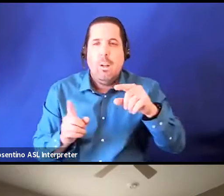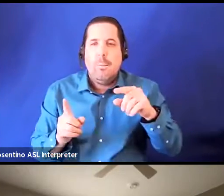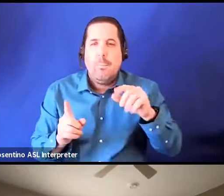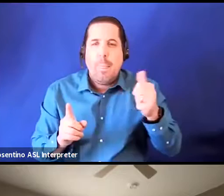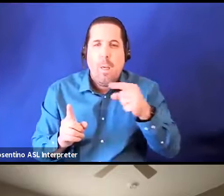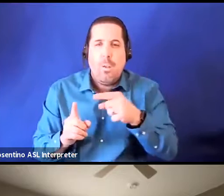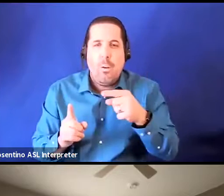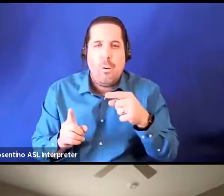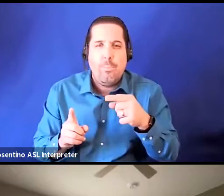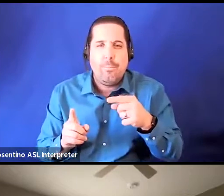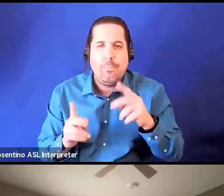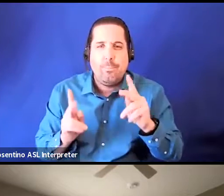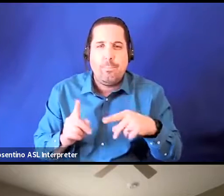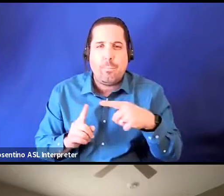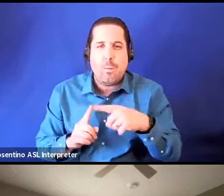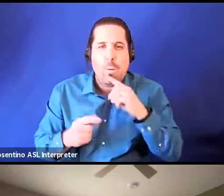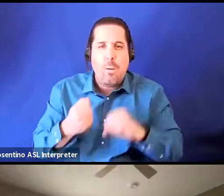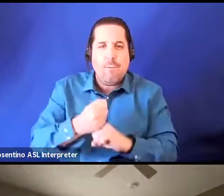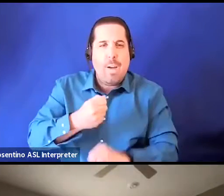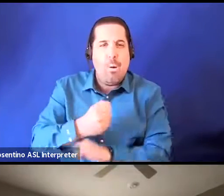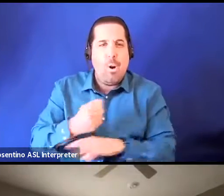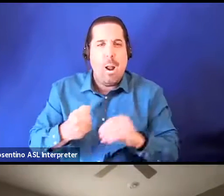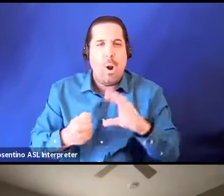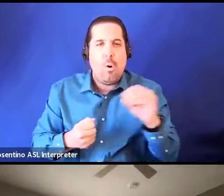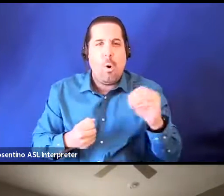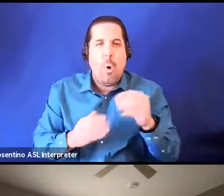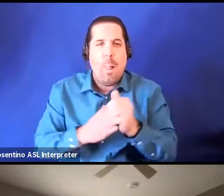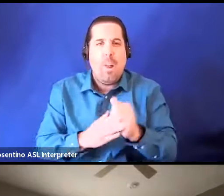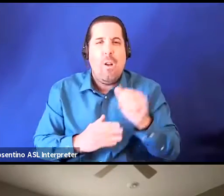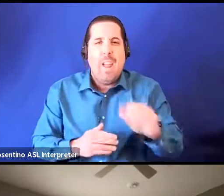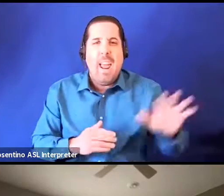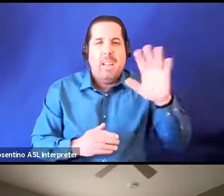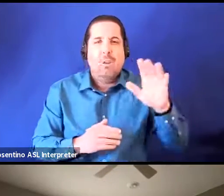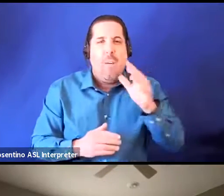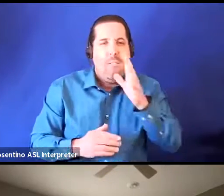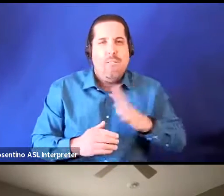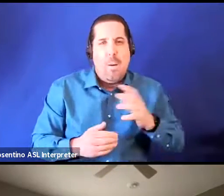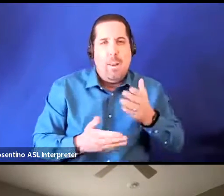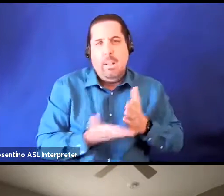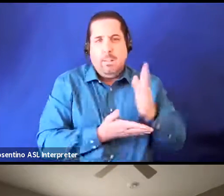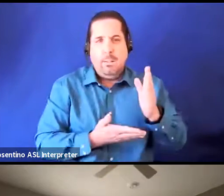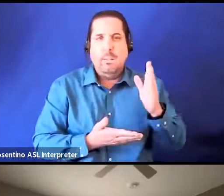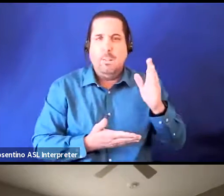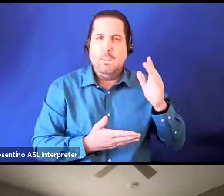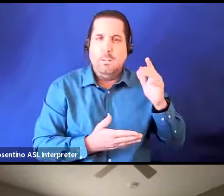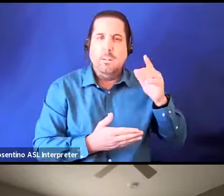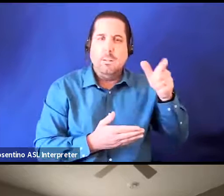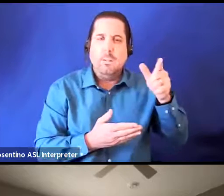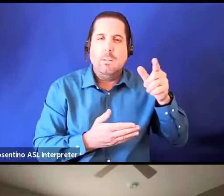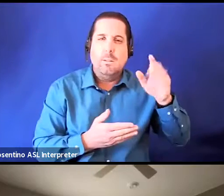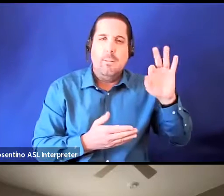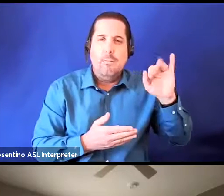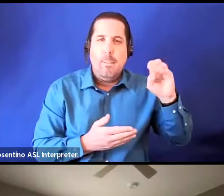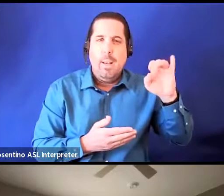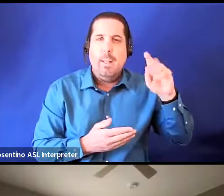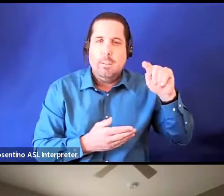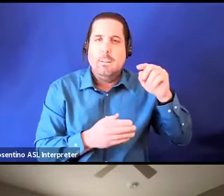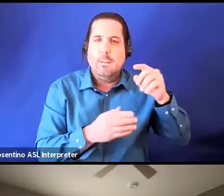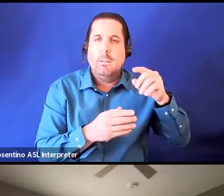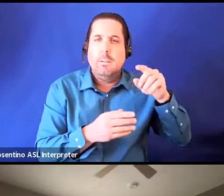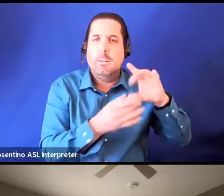the founder and co-leader of the Asian American Feminist Collective. She's also active for 8 to